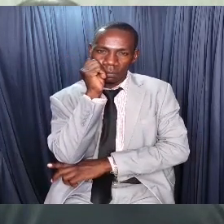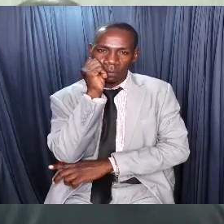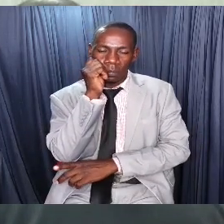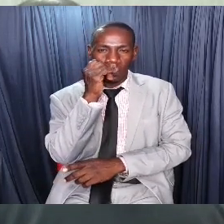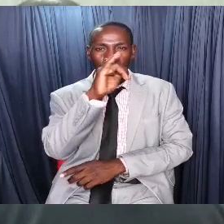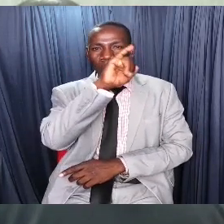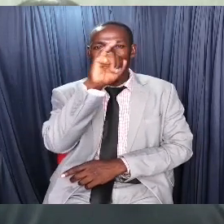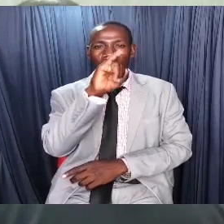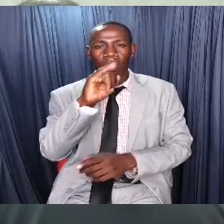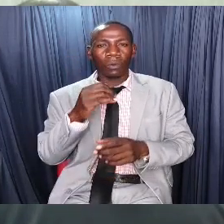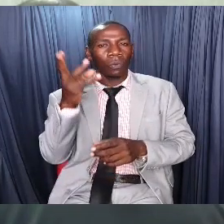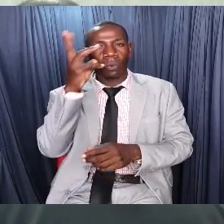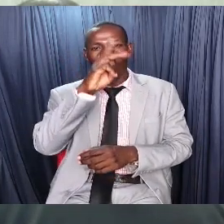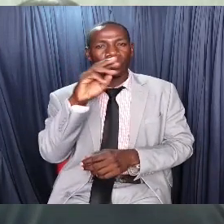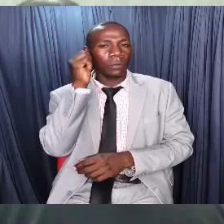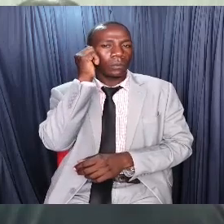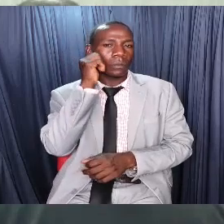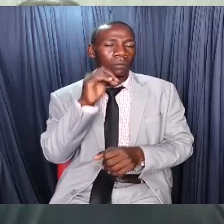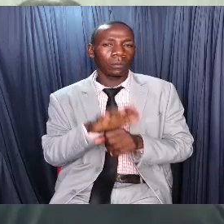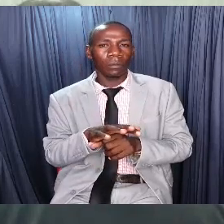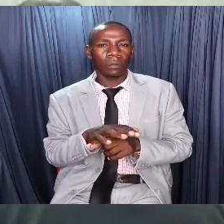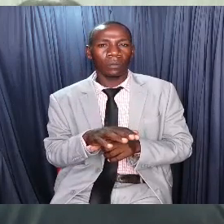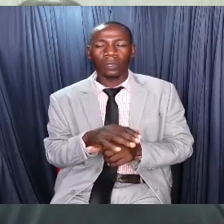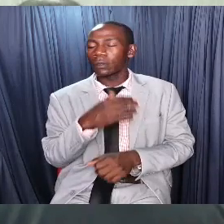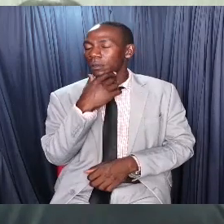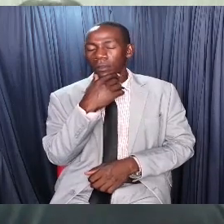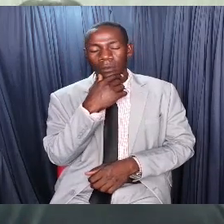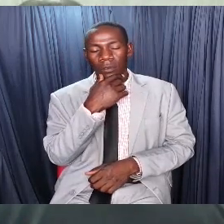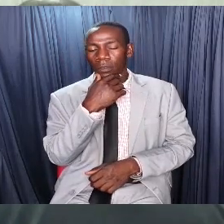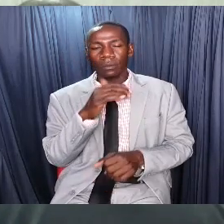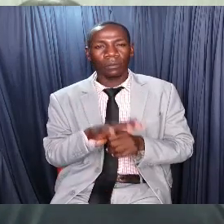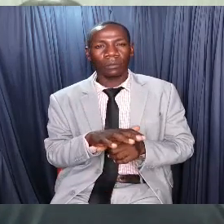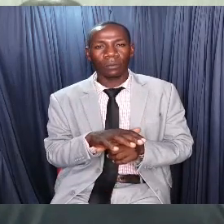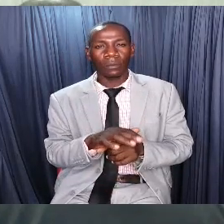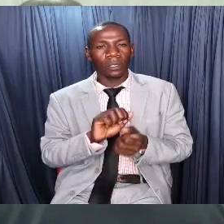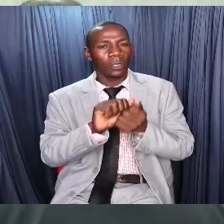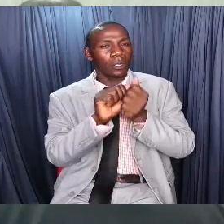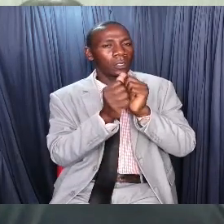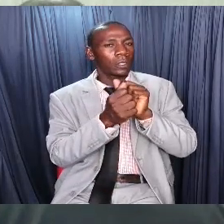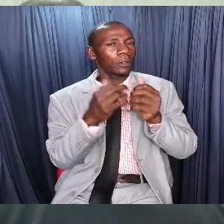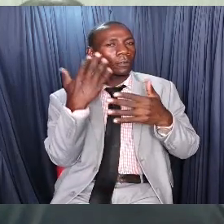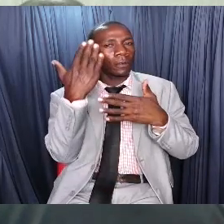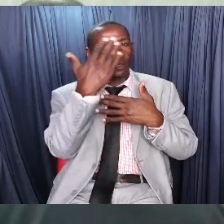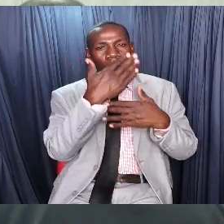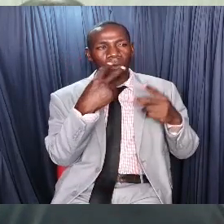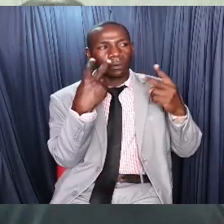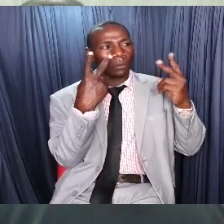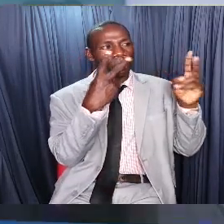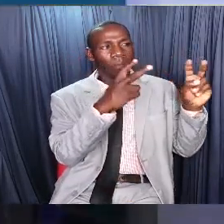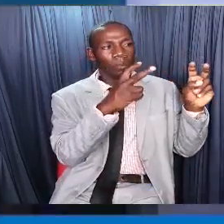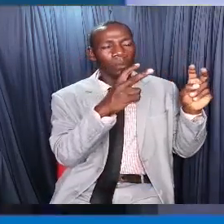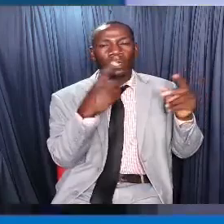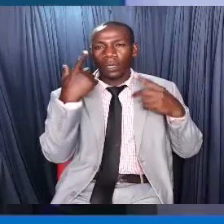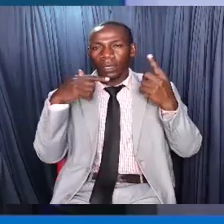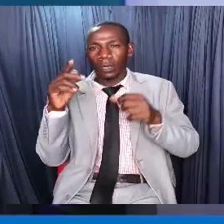Hezekiah akahuzunika sana. Hezekiah was so saddened. Akashikitika sana. He was really saddened. Akageuza uso wake ukutani. He turned his face to the wall.